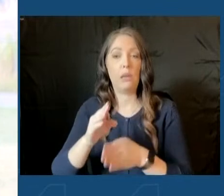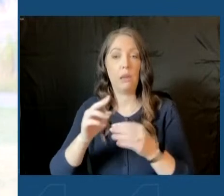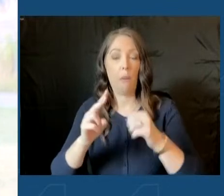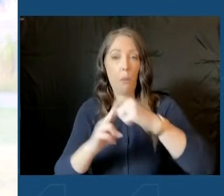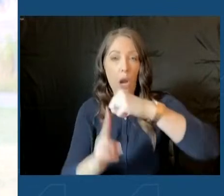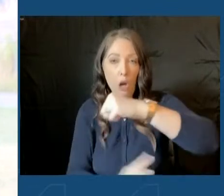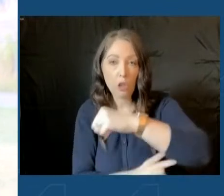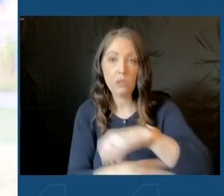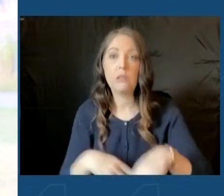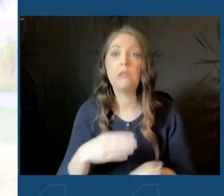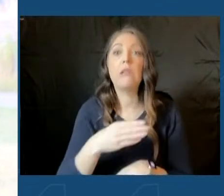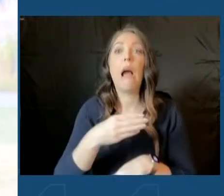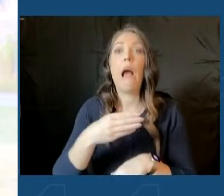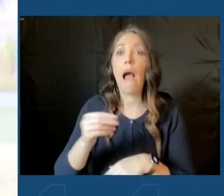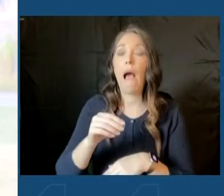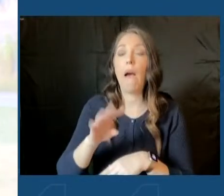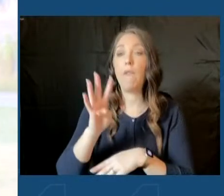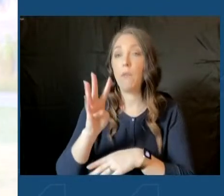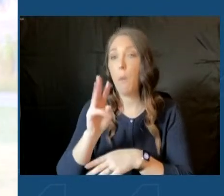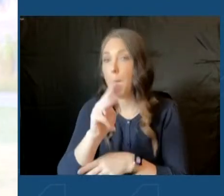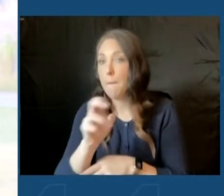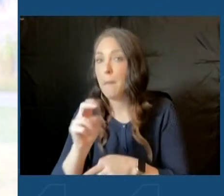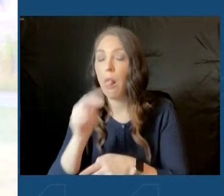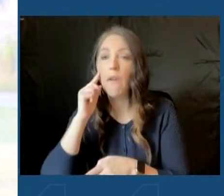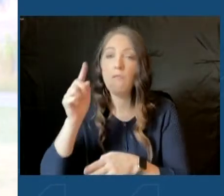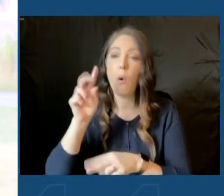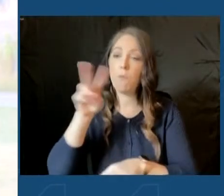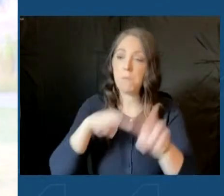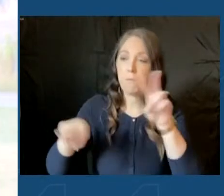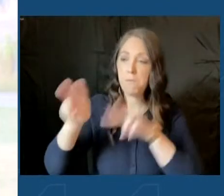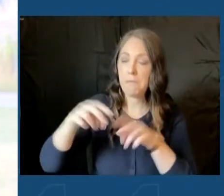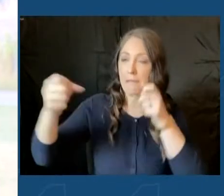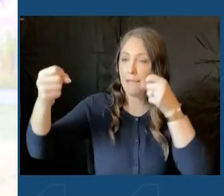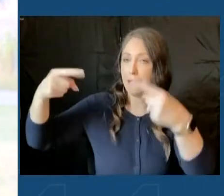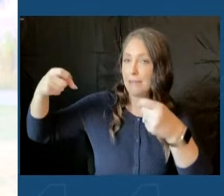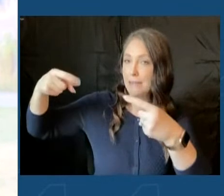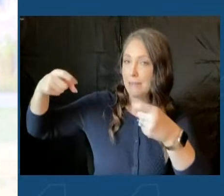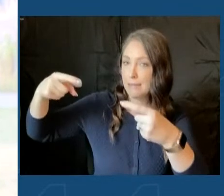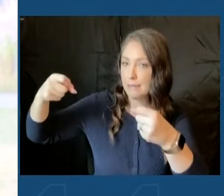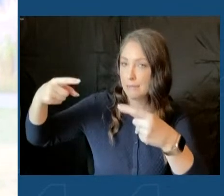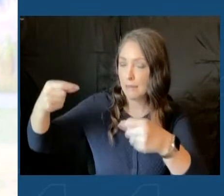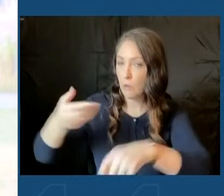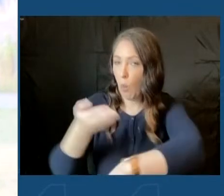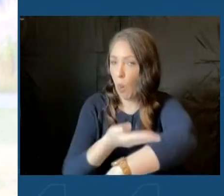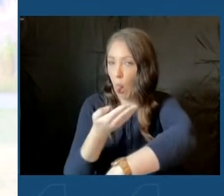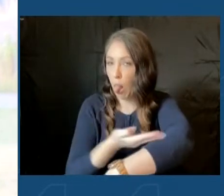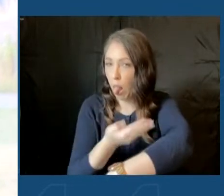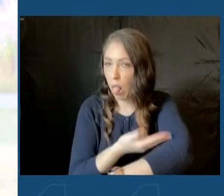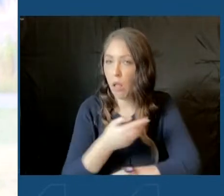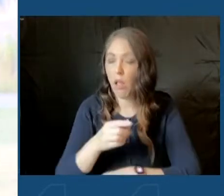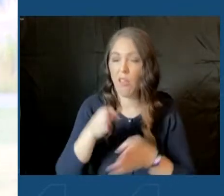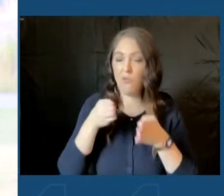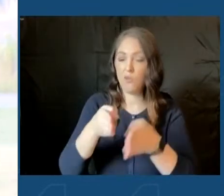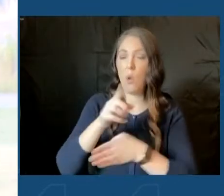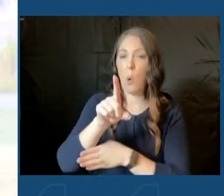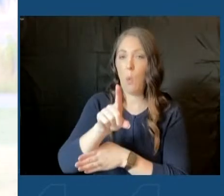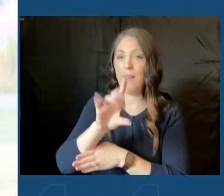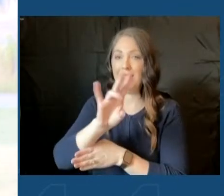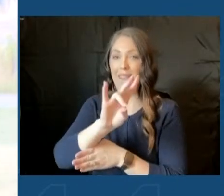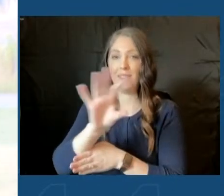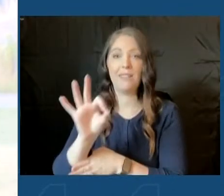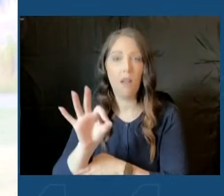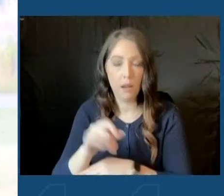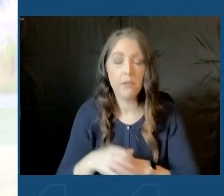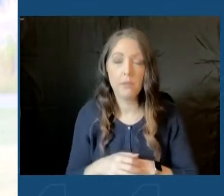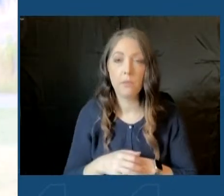geometric signal enhancements on Route 70 and 179. These are just a part of the investment that we're